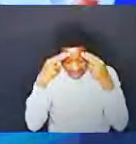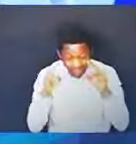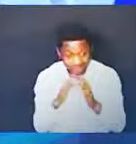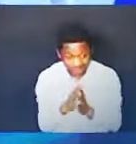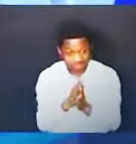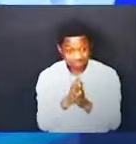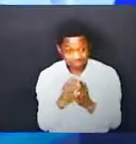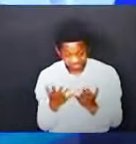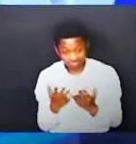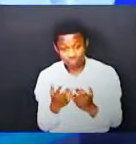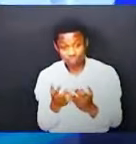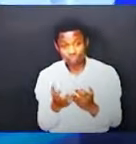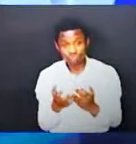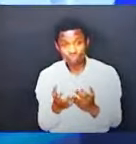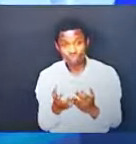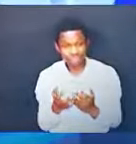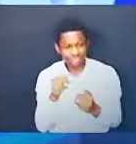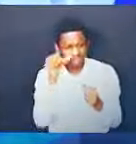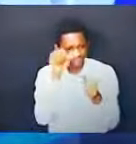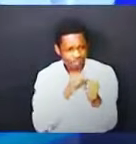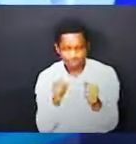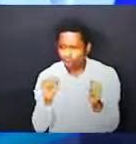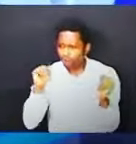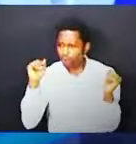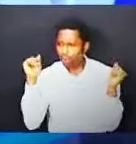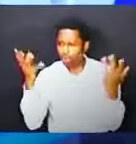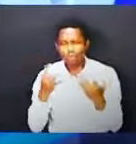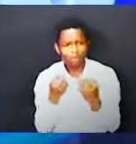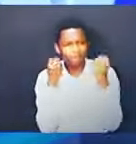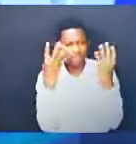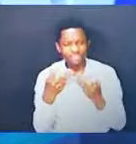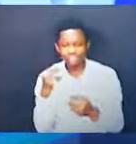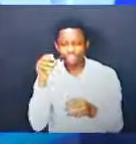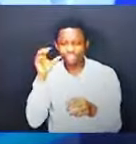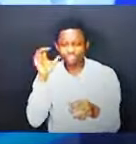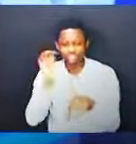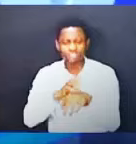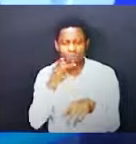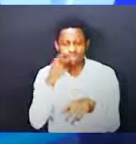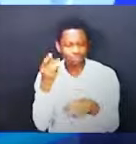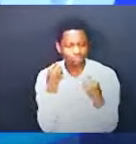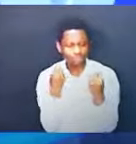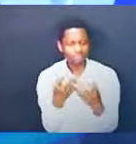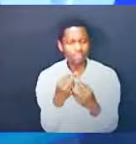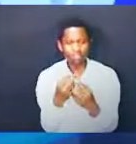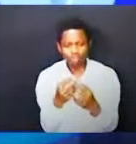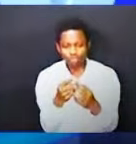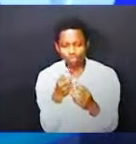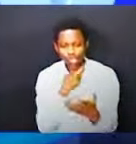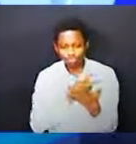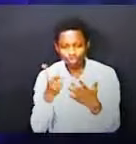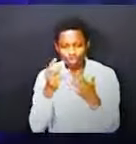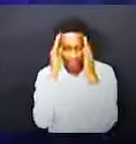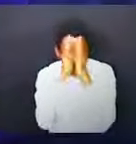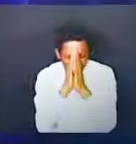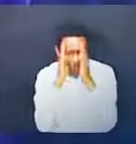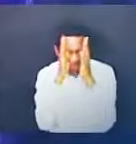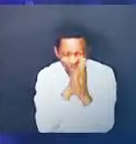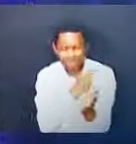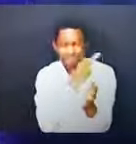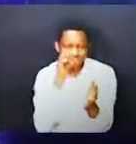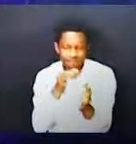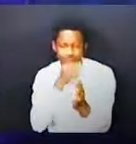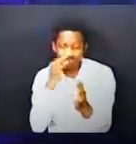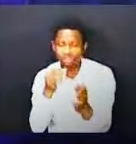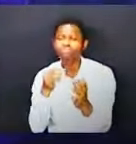Millions of us, 2 weeks fasting and praying and crying unto God, something good is about to